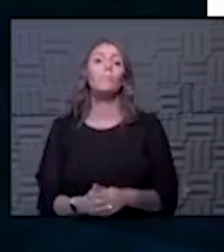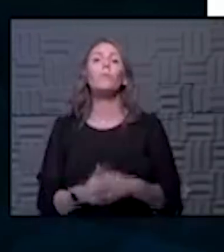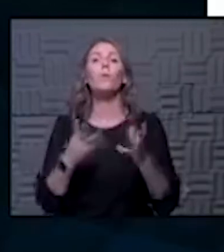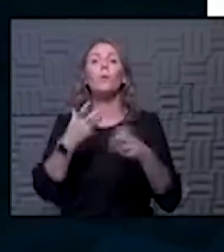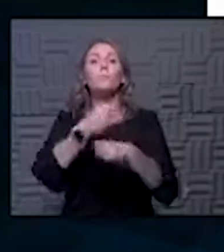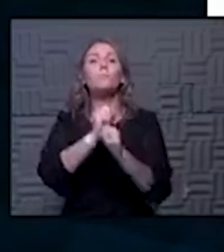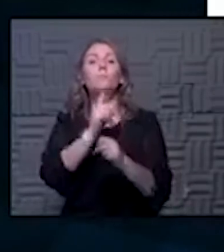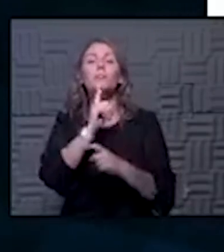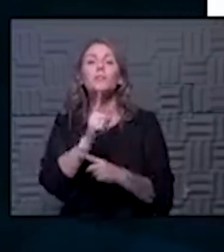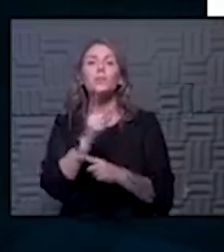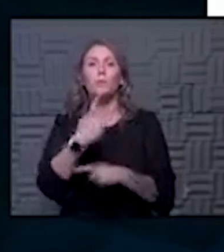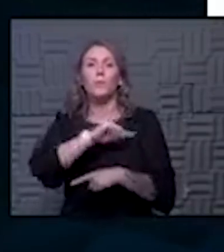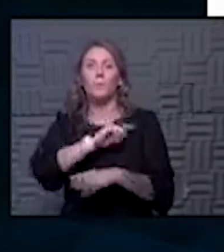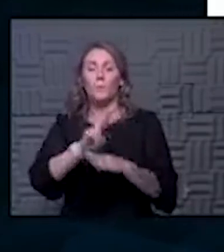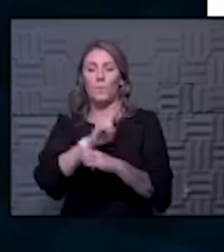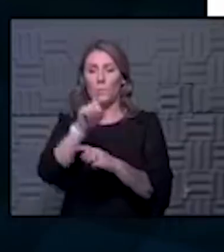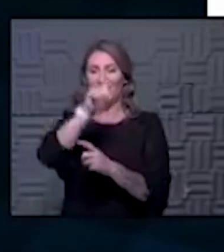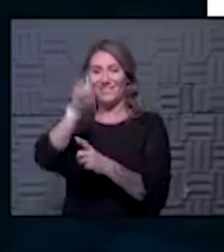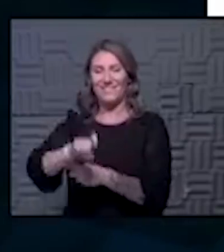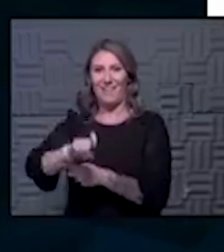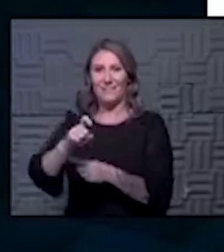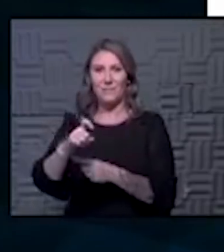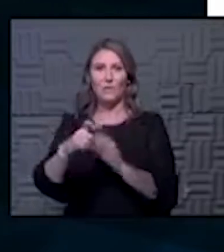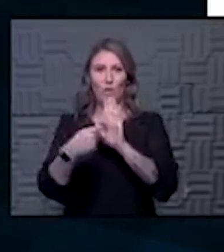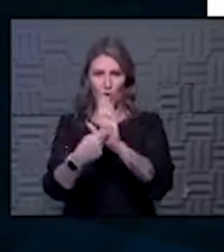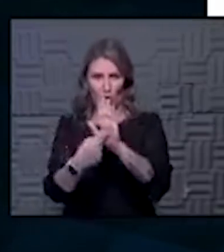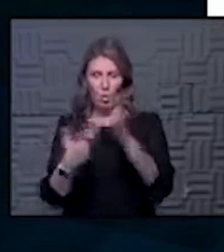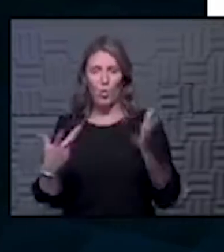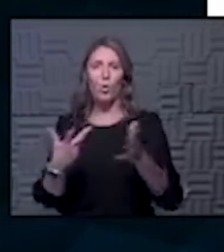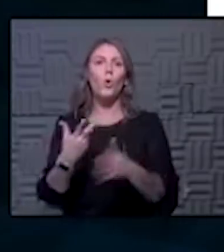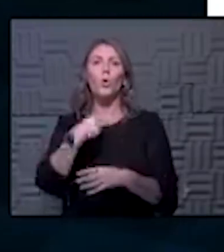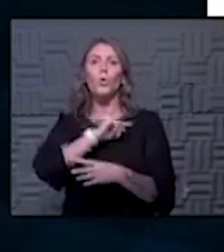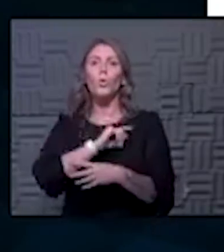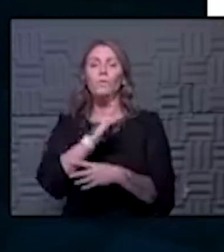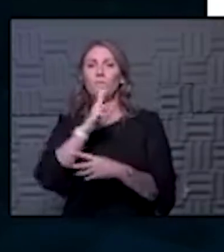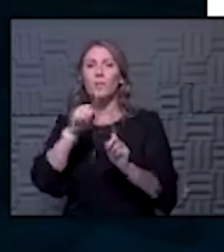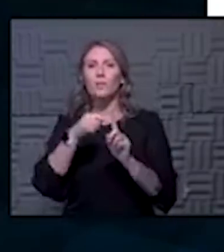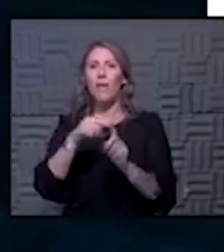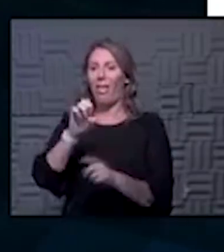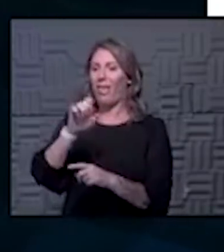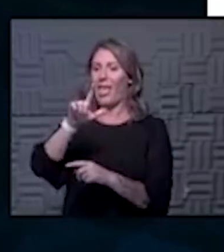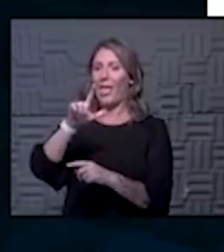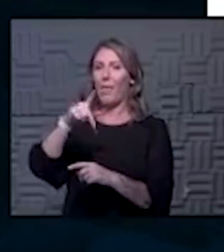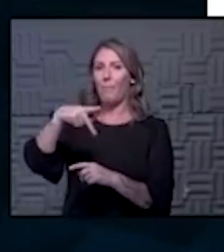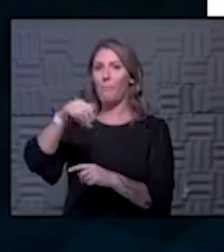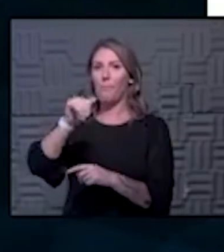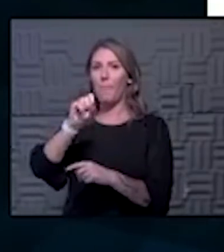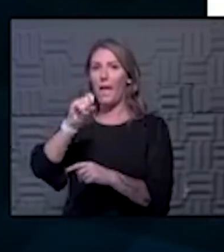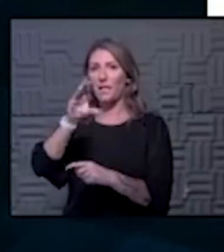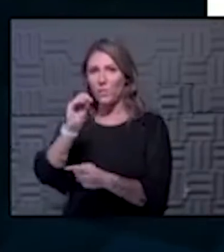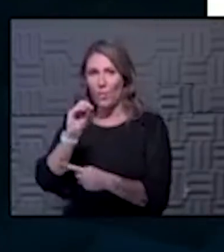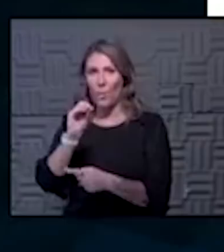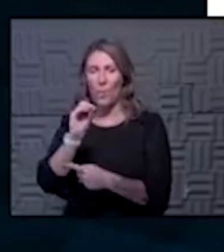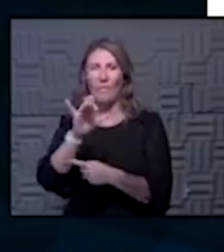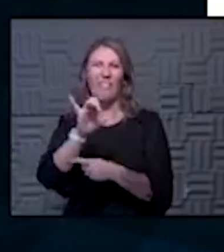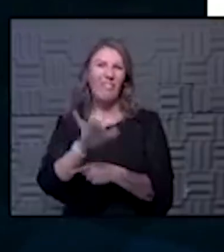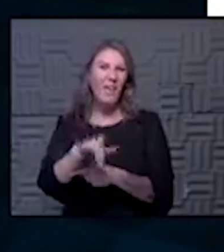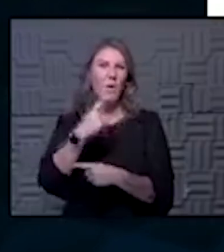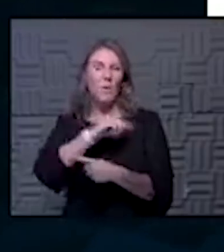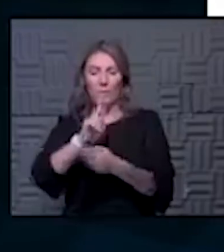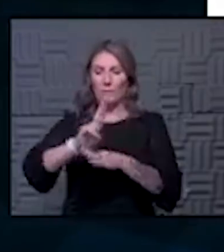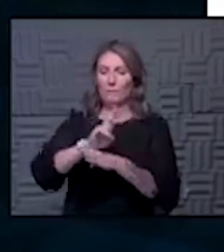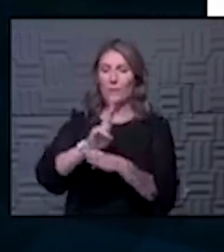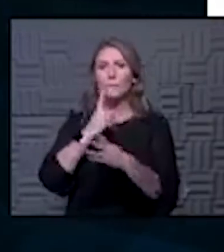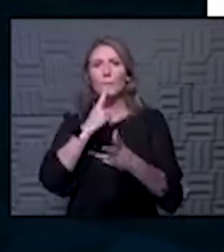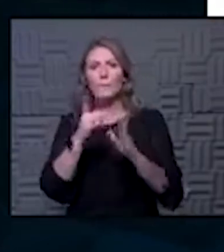make sure that we use Texas as a point of reference here because I know we've talked a little bit about El Paso over the past week or so as sort of a reference point, and that we